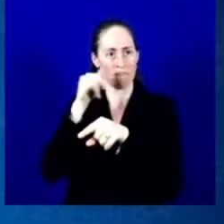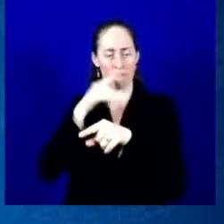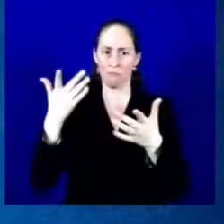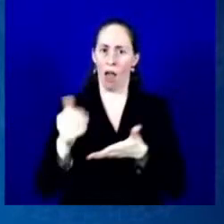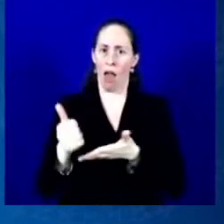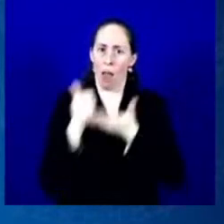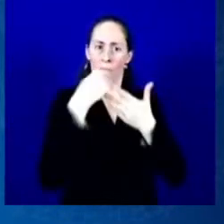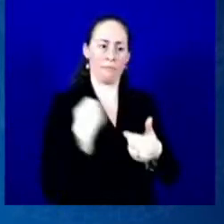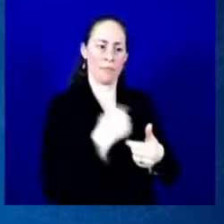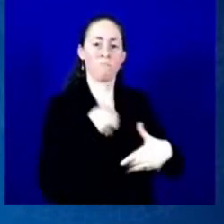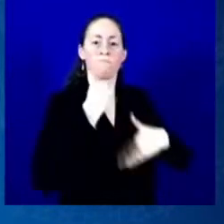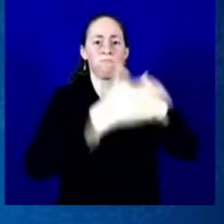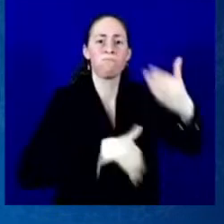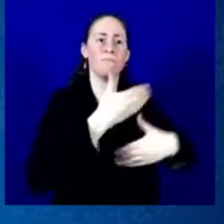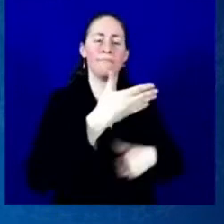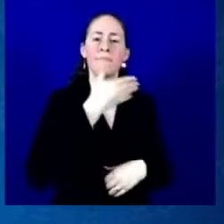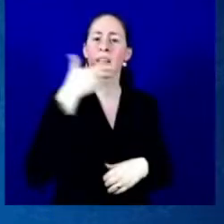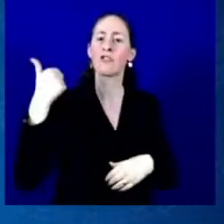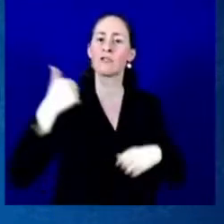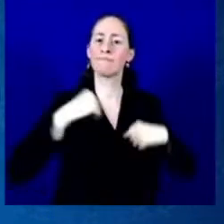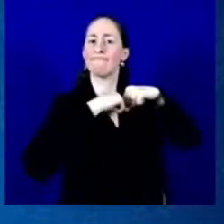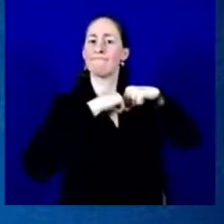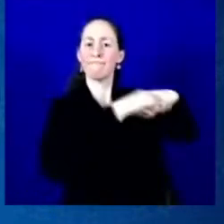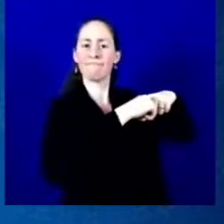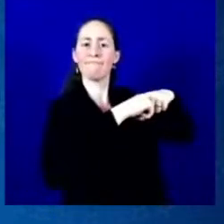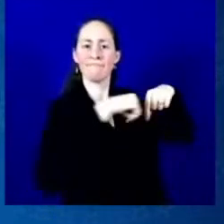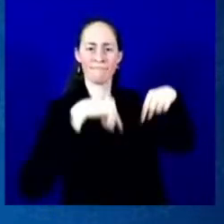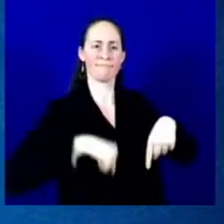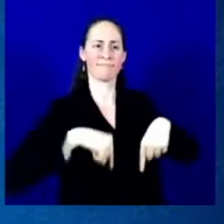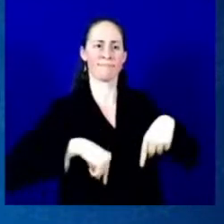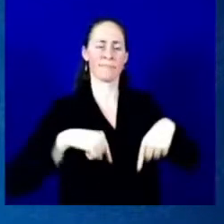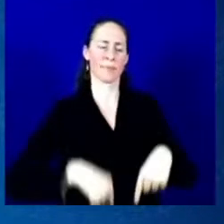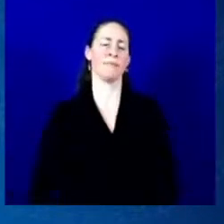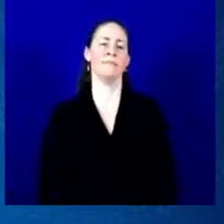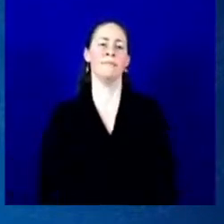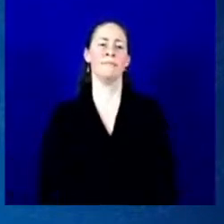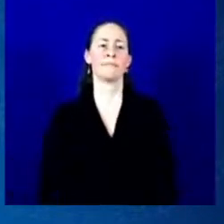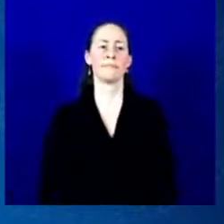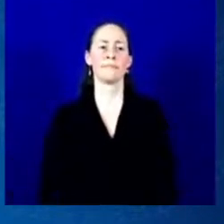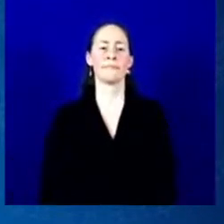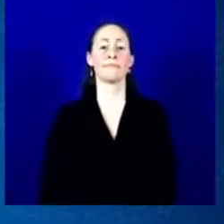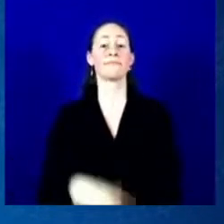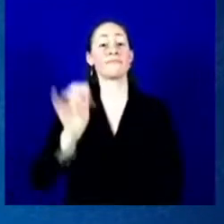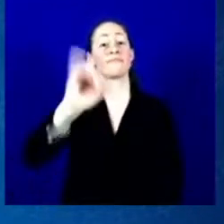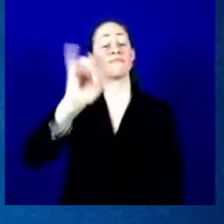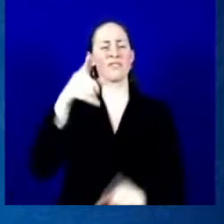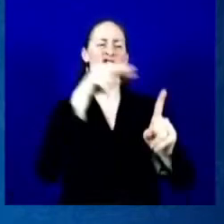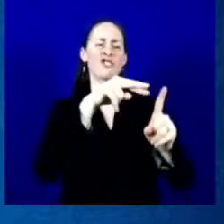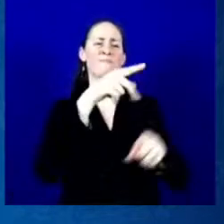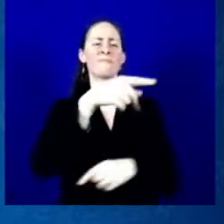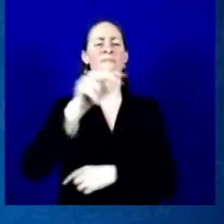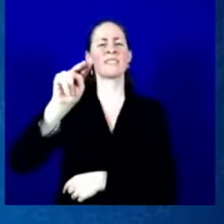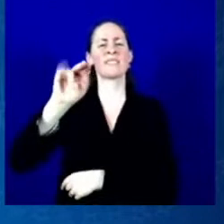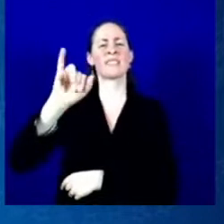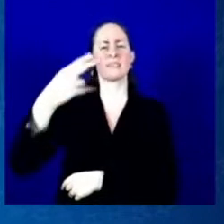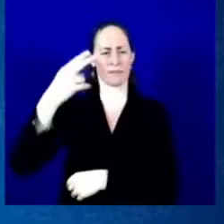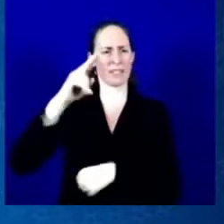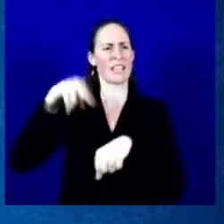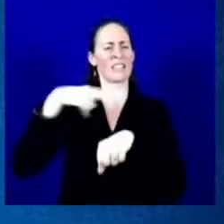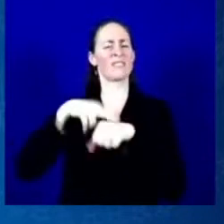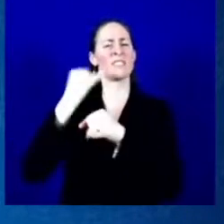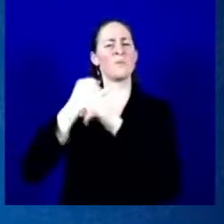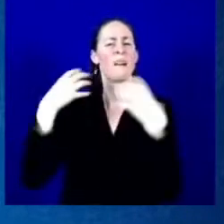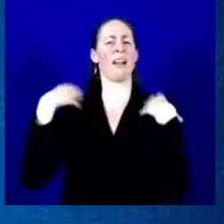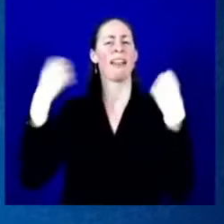The National Institute of Health, the NIH, I believe, should create a similar advanced